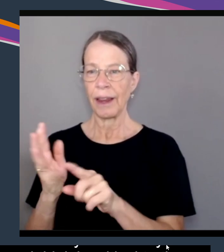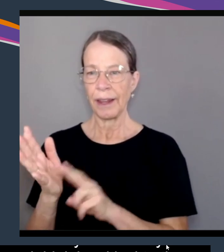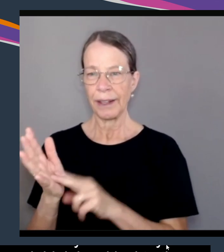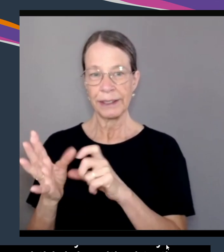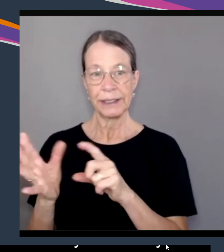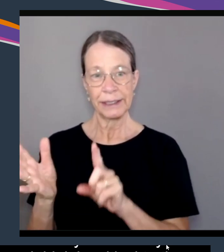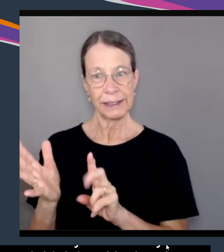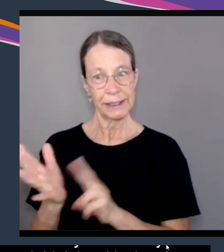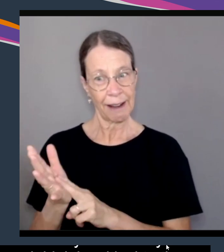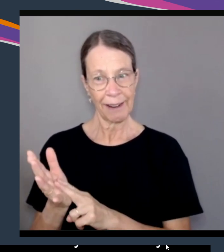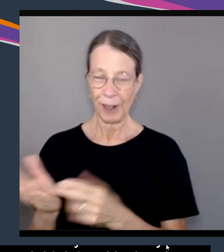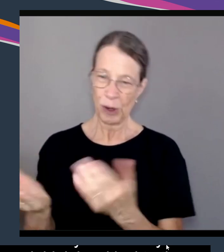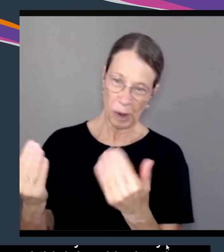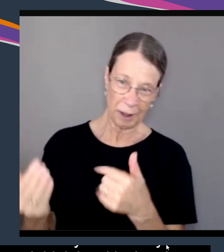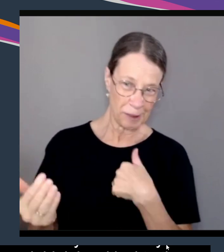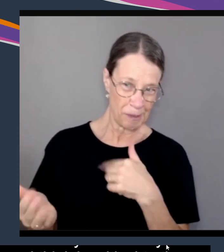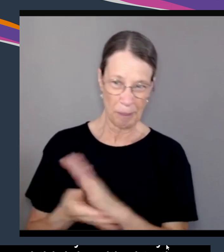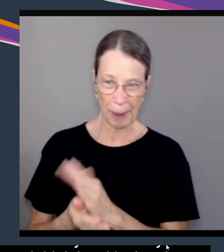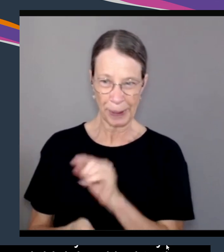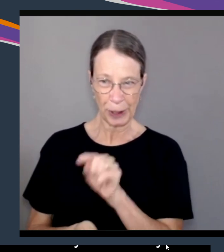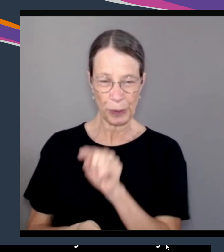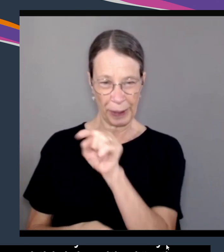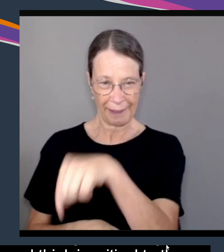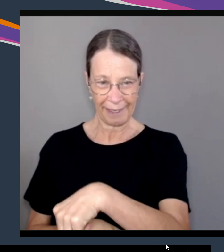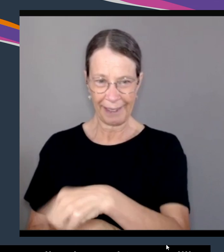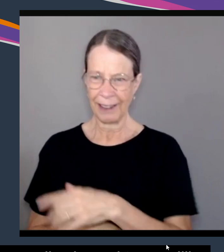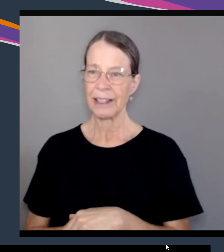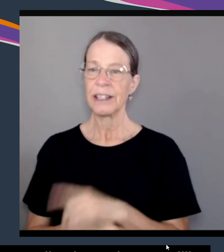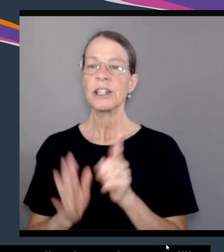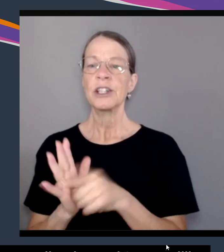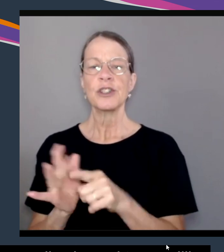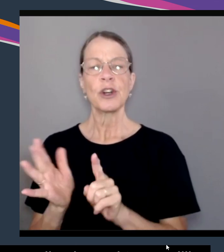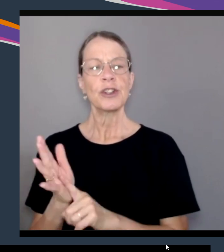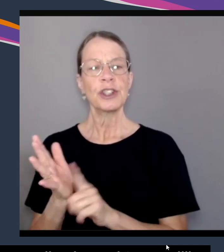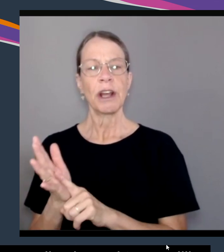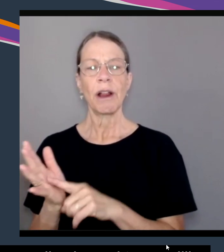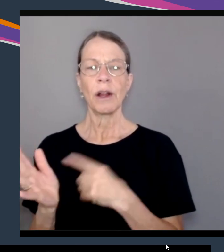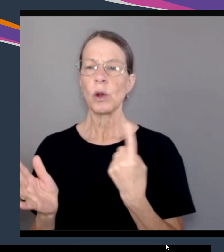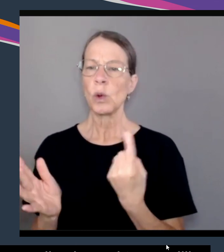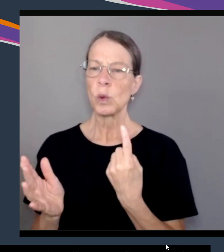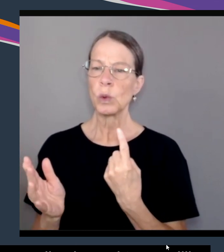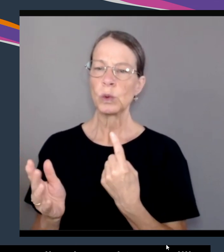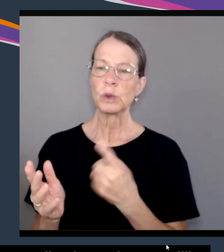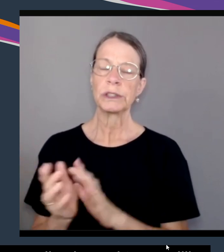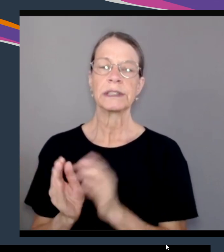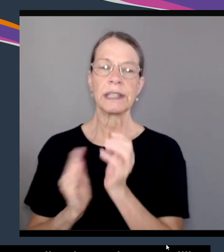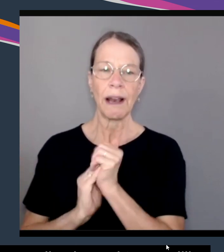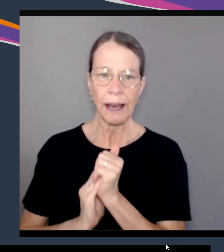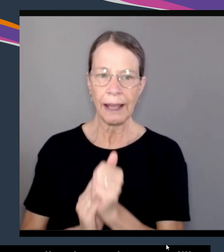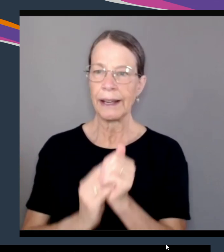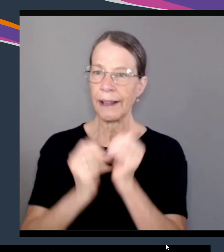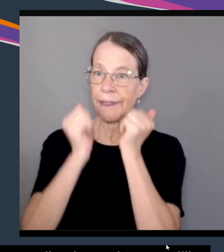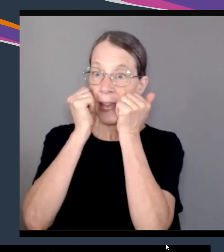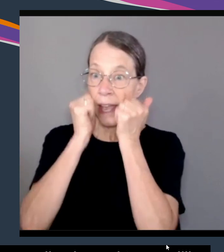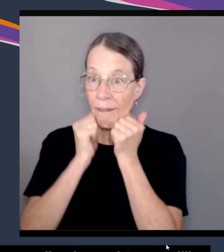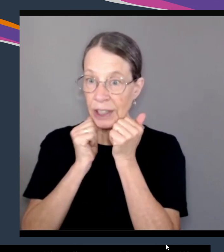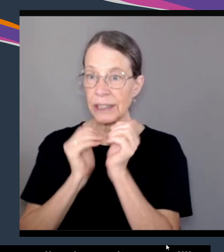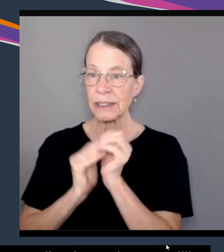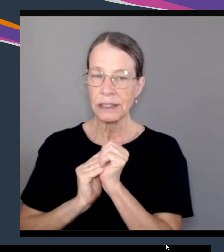here. Of course, Jill is leading the Evidence Advisory Committee with a range of esteemed colleagues